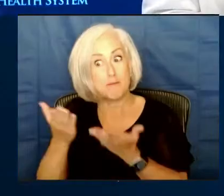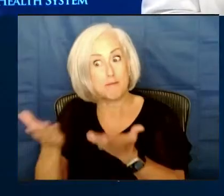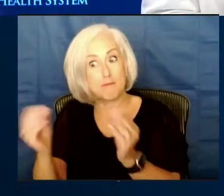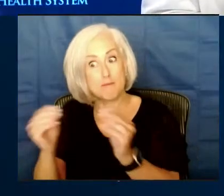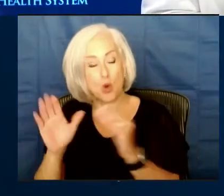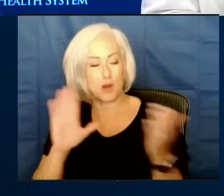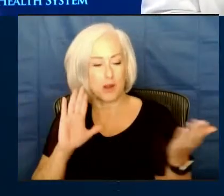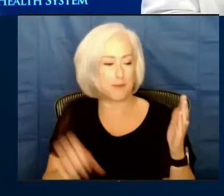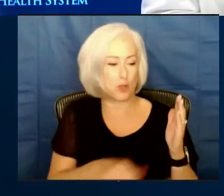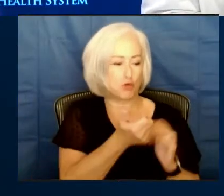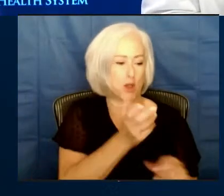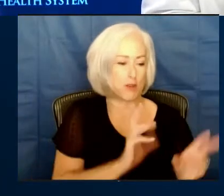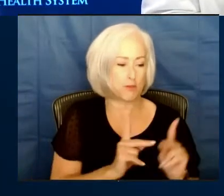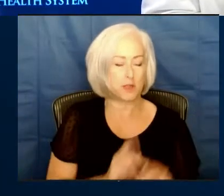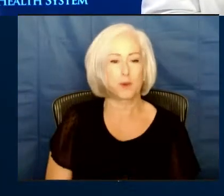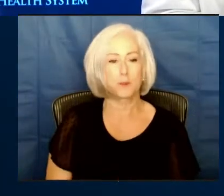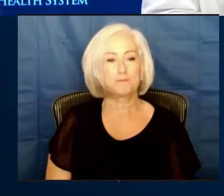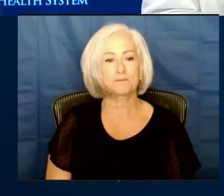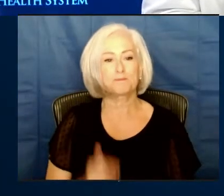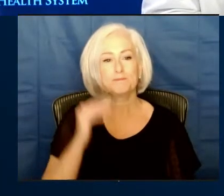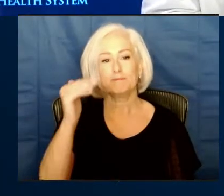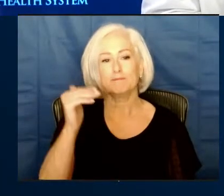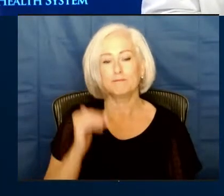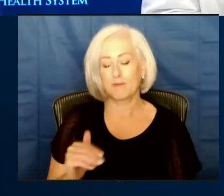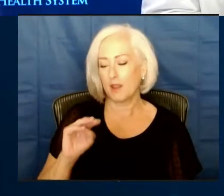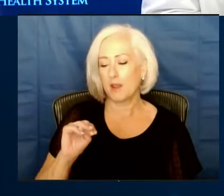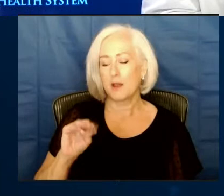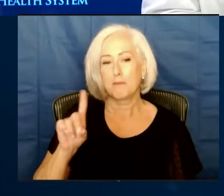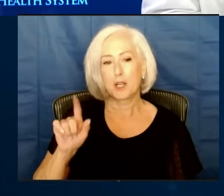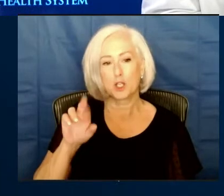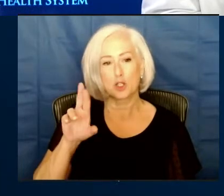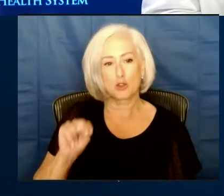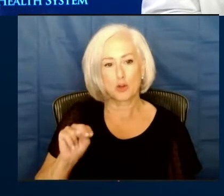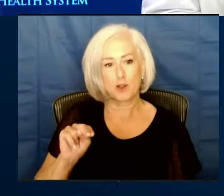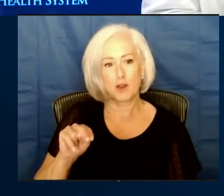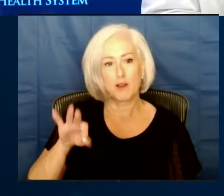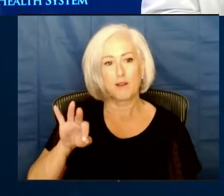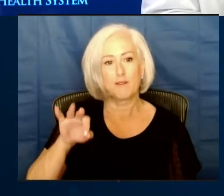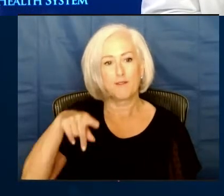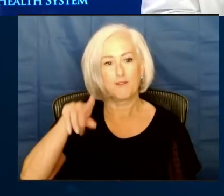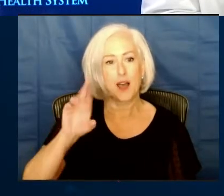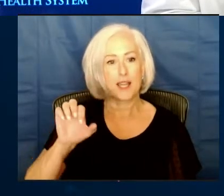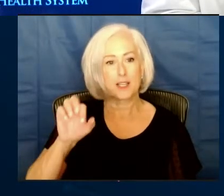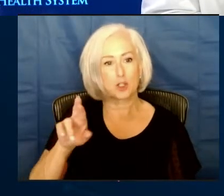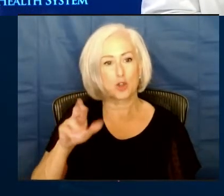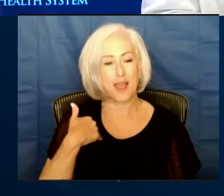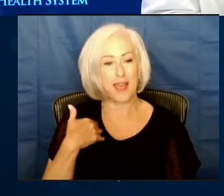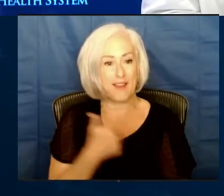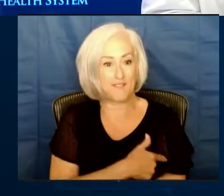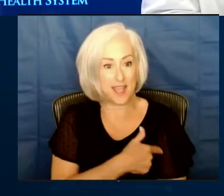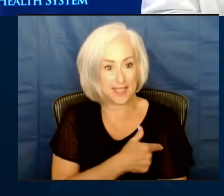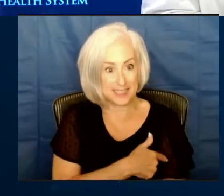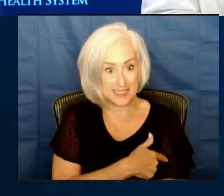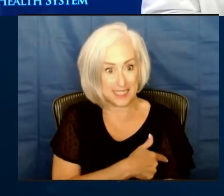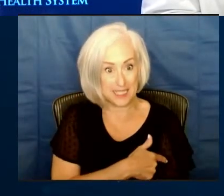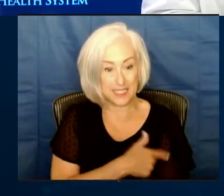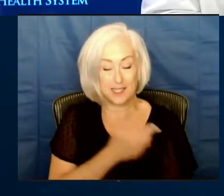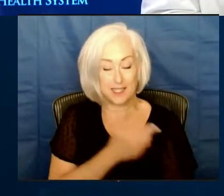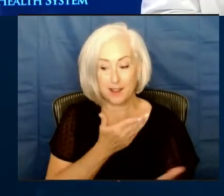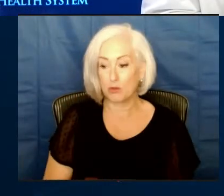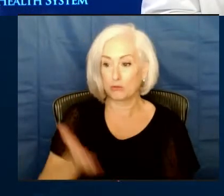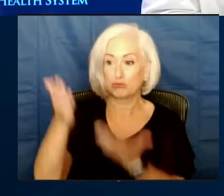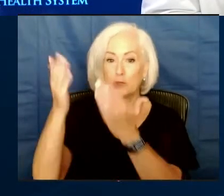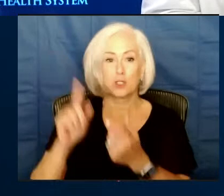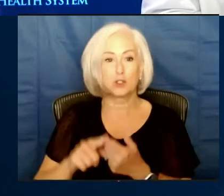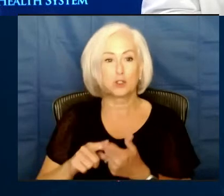Mrna and Pfizer both have vaccines that are going to go to the FDA advisory committee as early as Thursday or Friday and